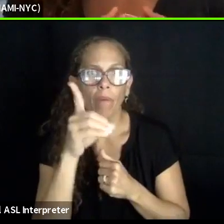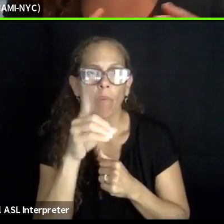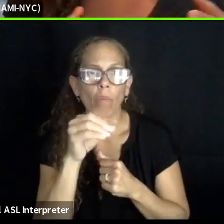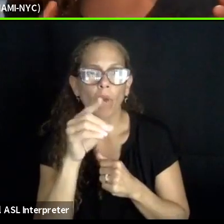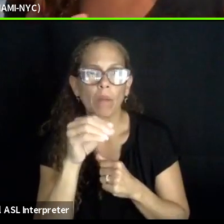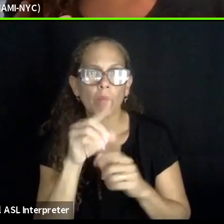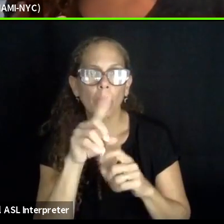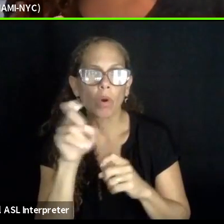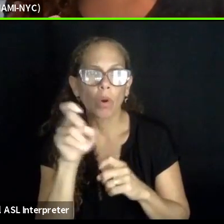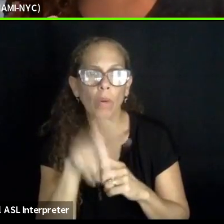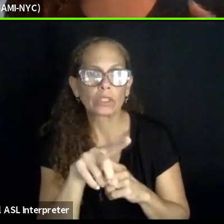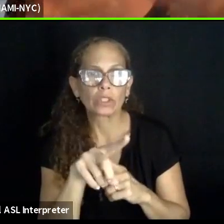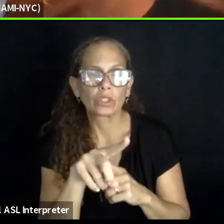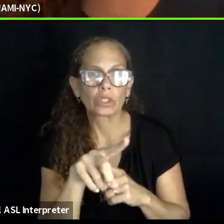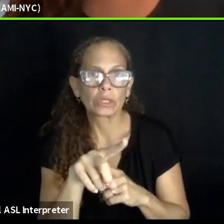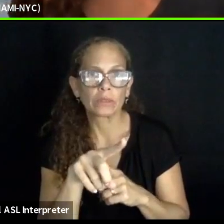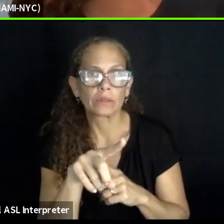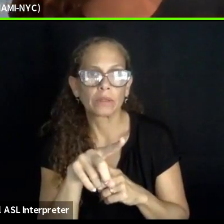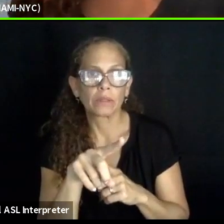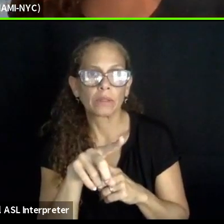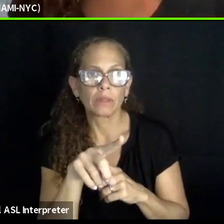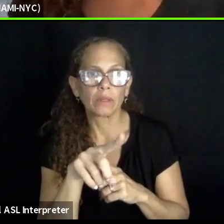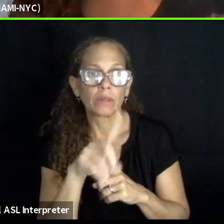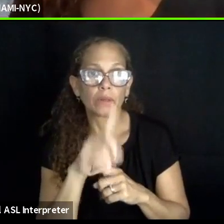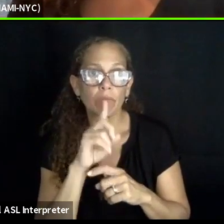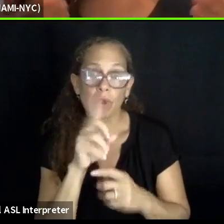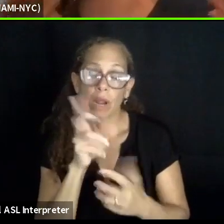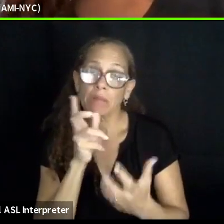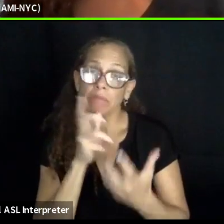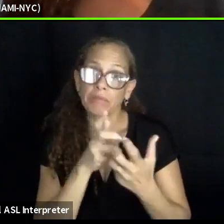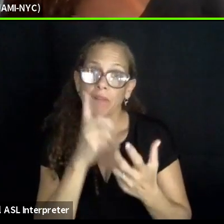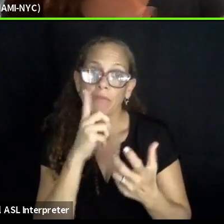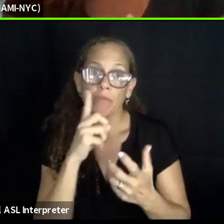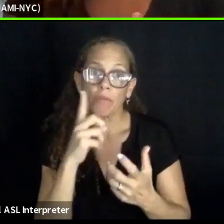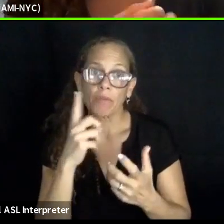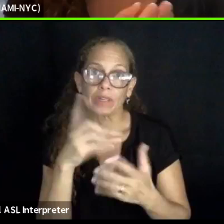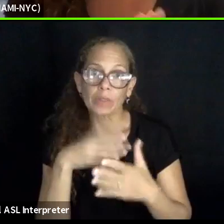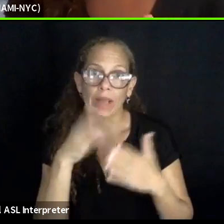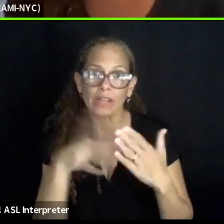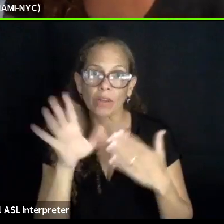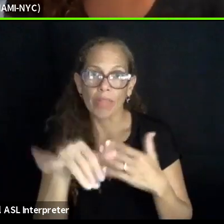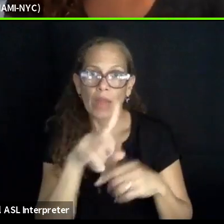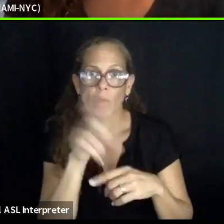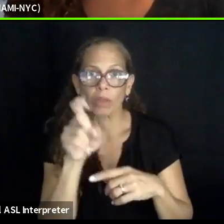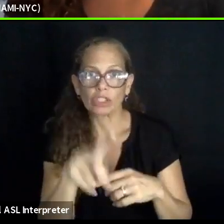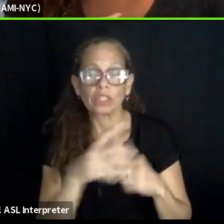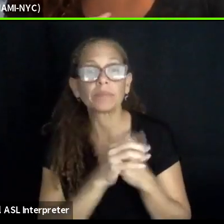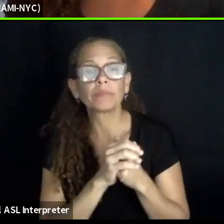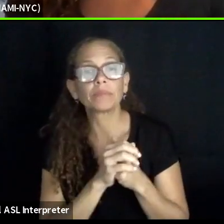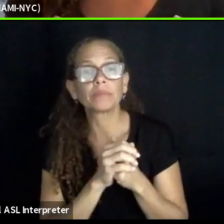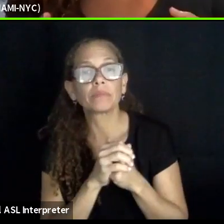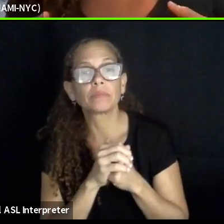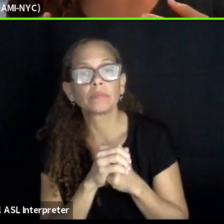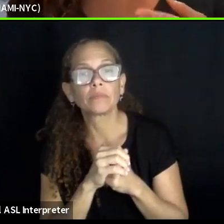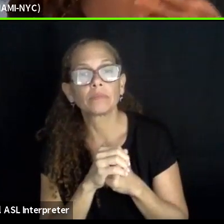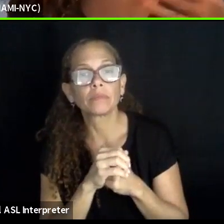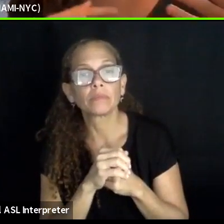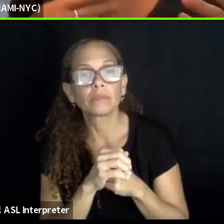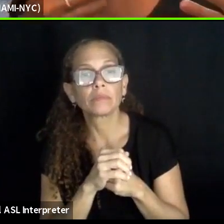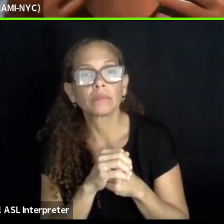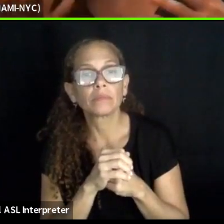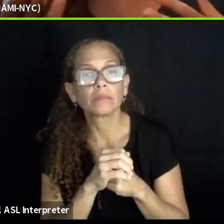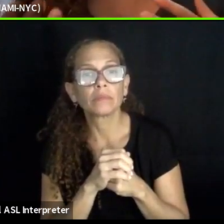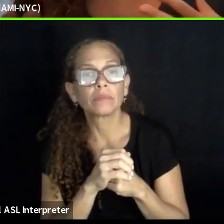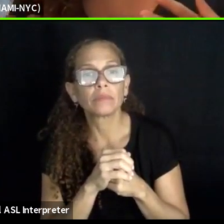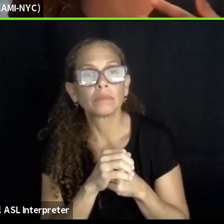I think is a really fitting one for us to end on, which is, are